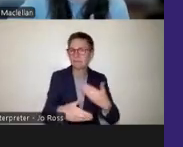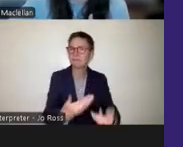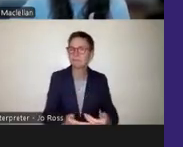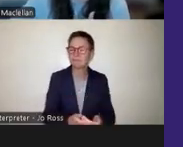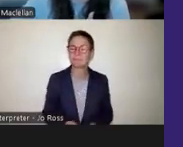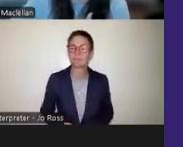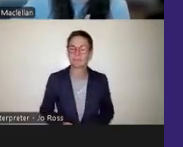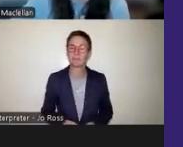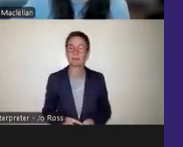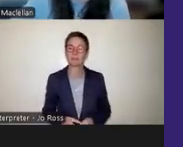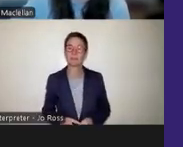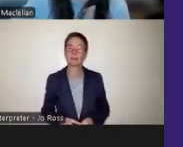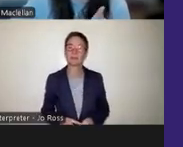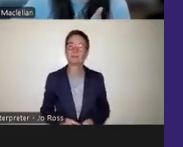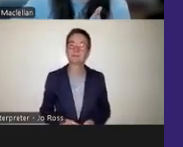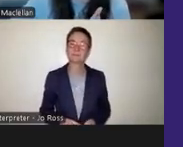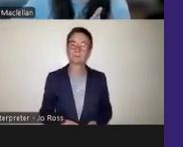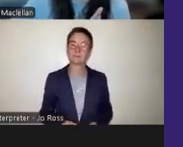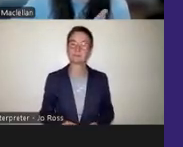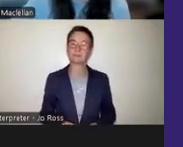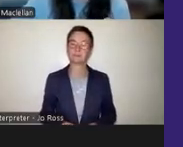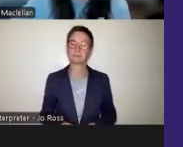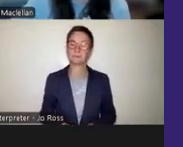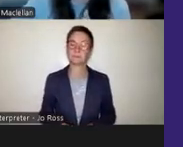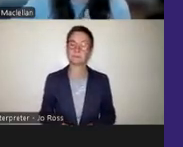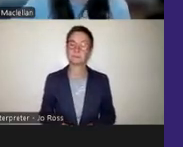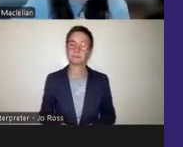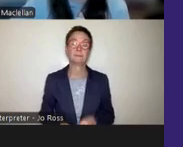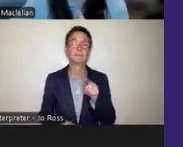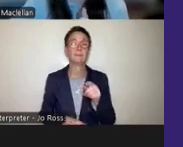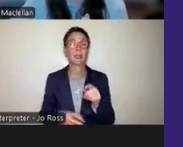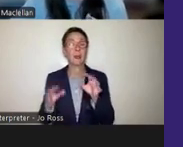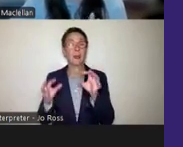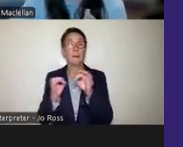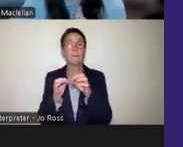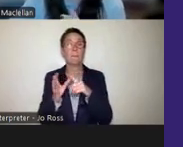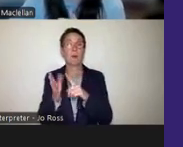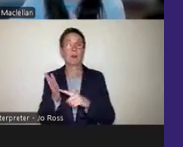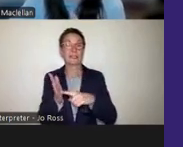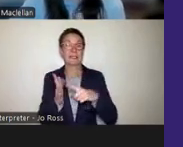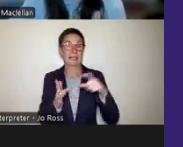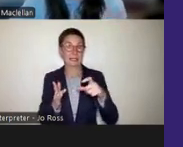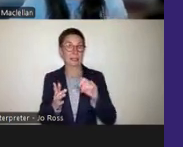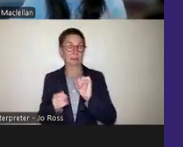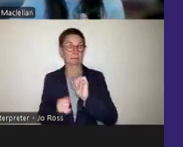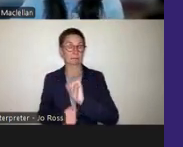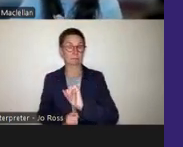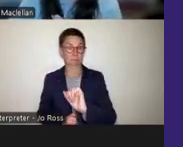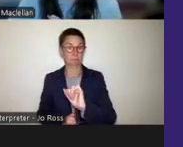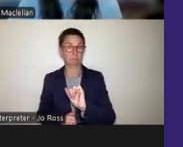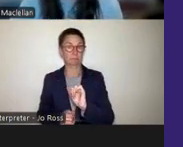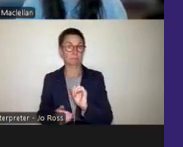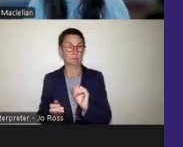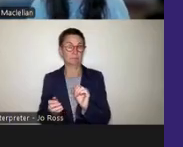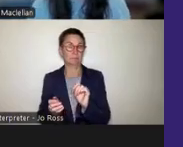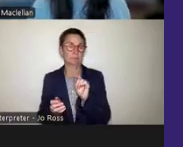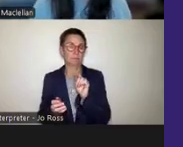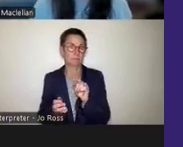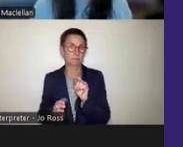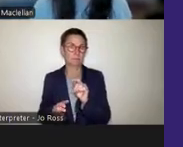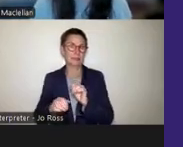Some of the things around the Baltics change has been much more longer term